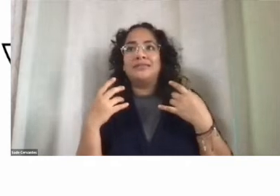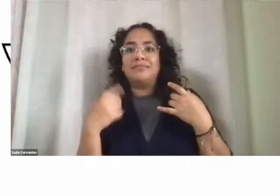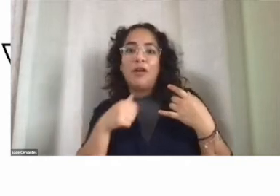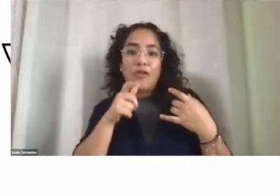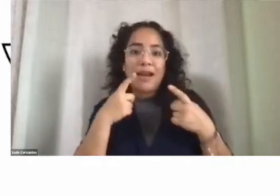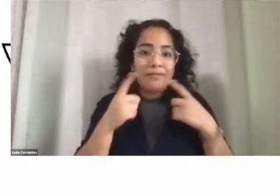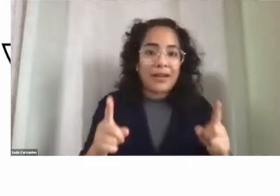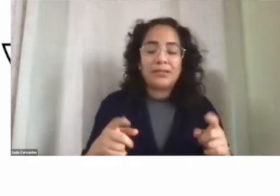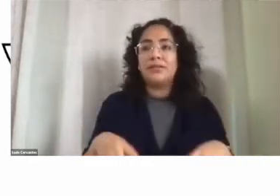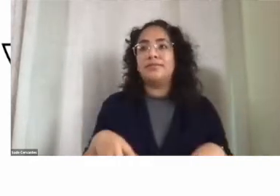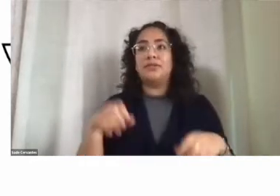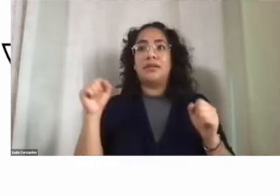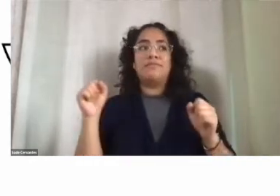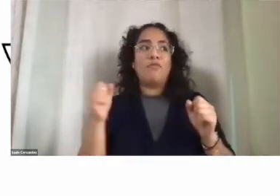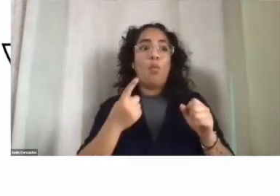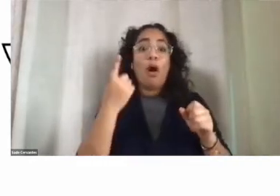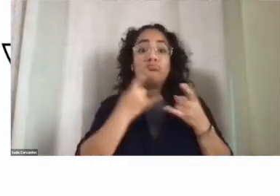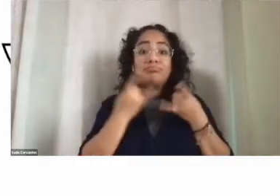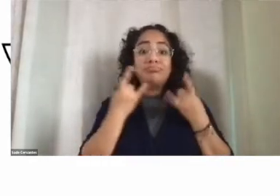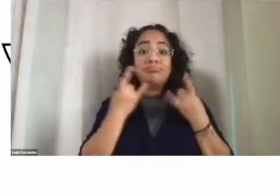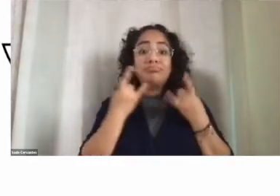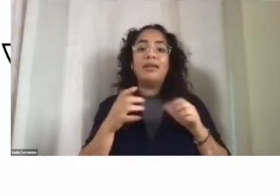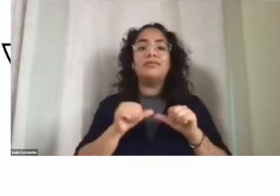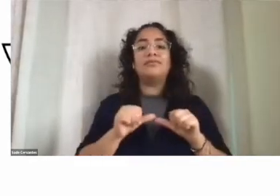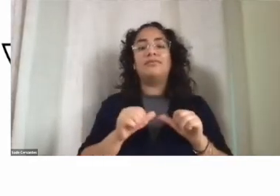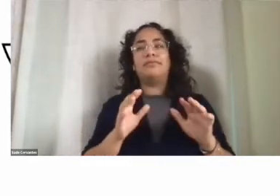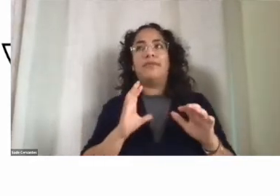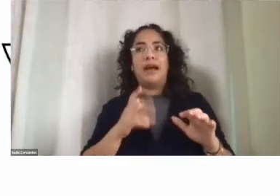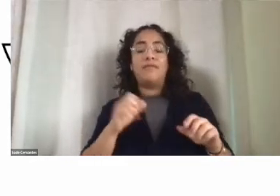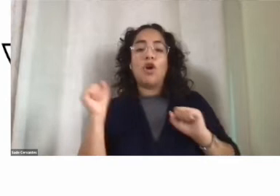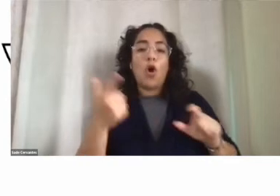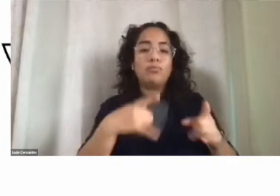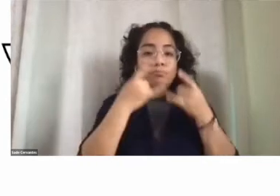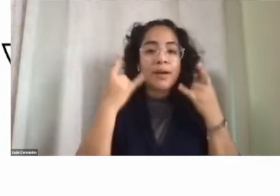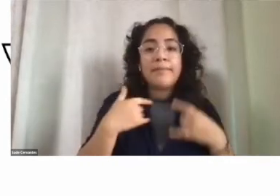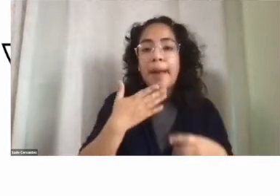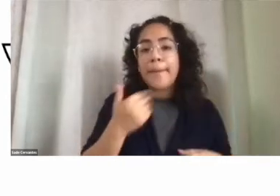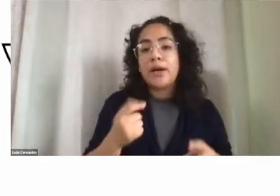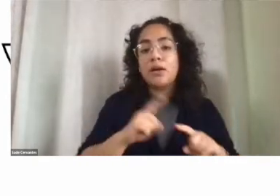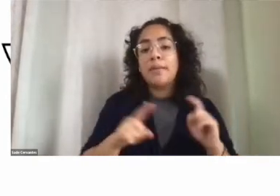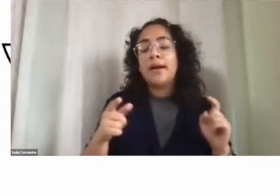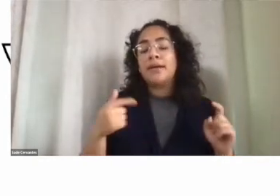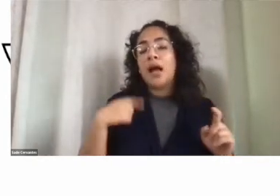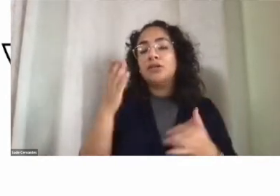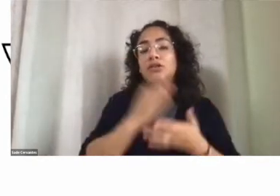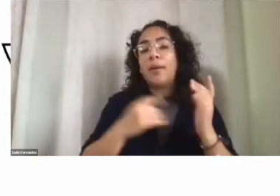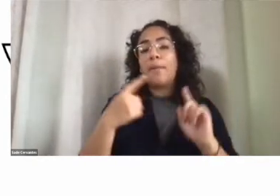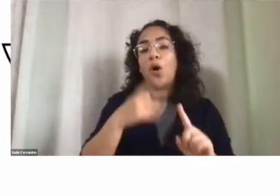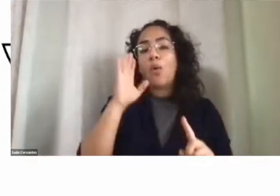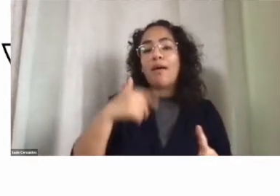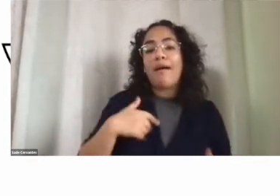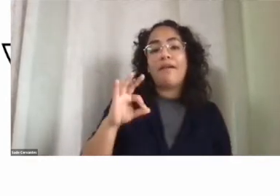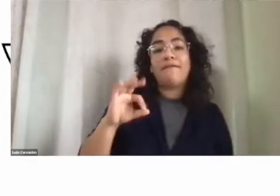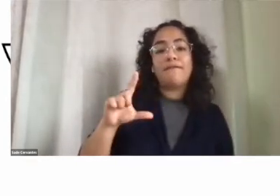wearing masks. So it seems inevitable that at some point we might get COVID, we might get the flu. The